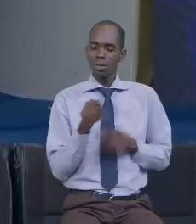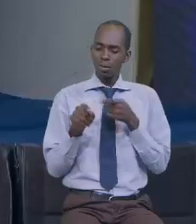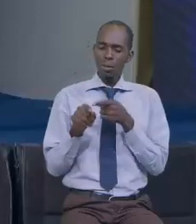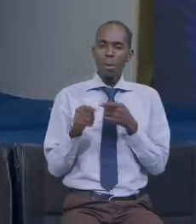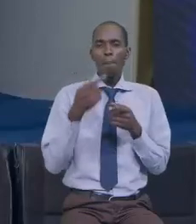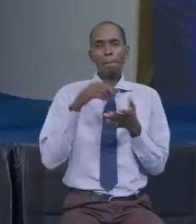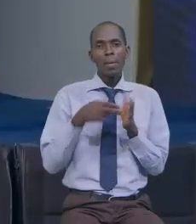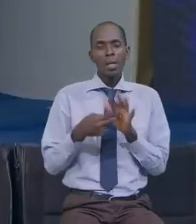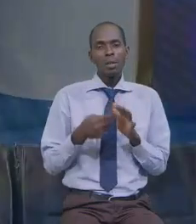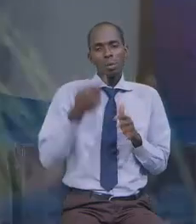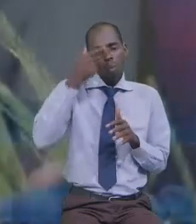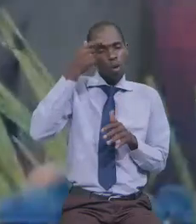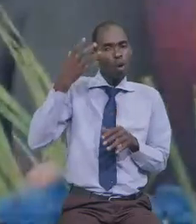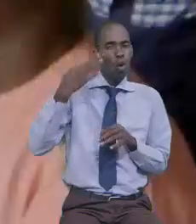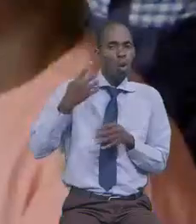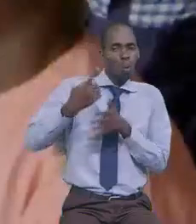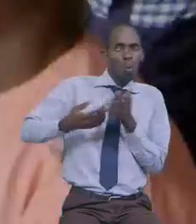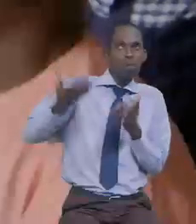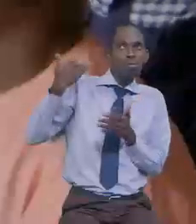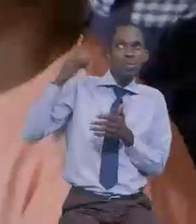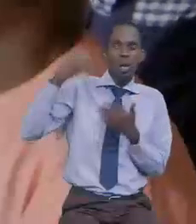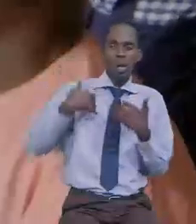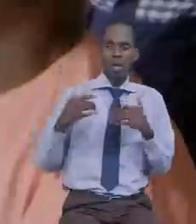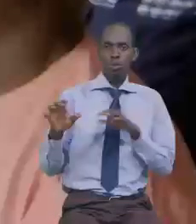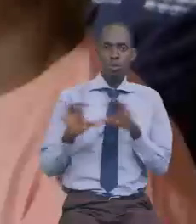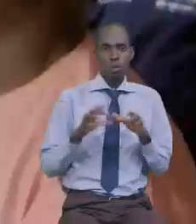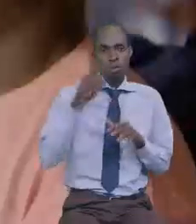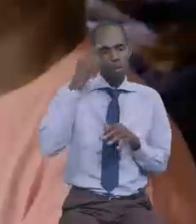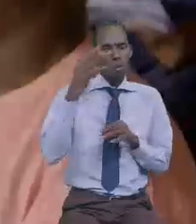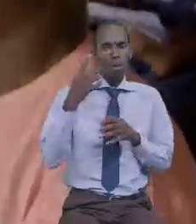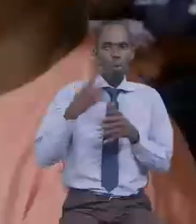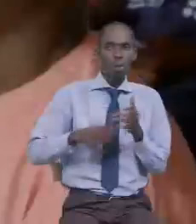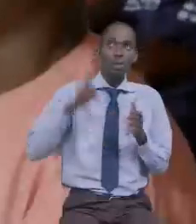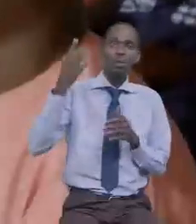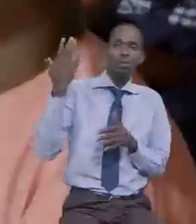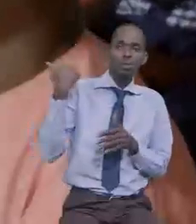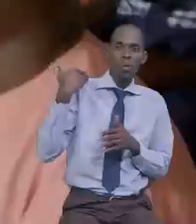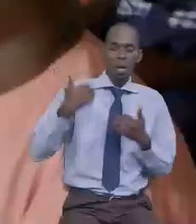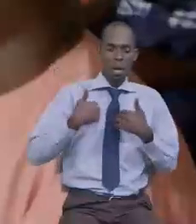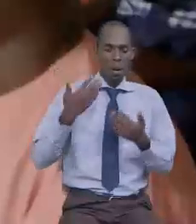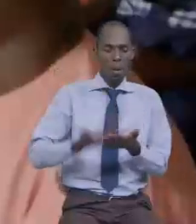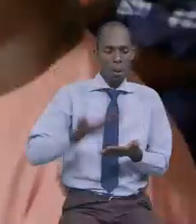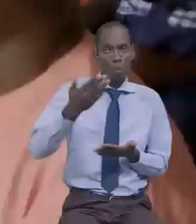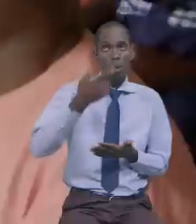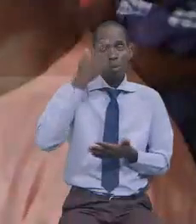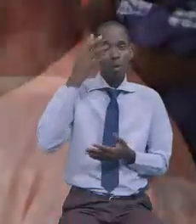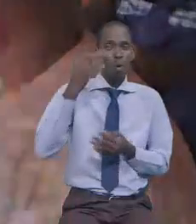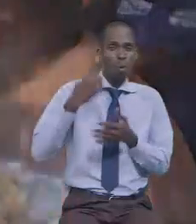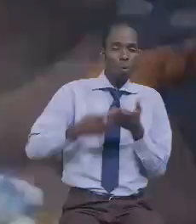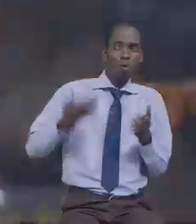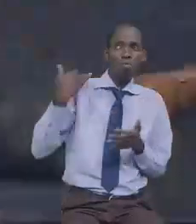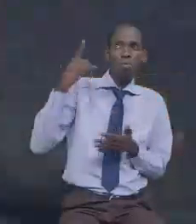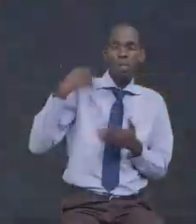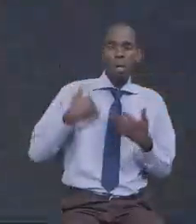what he has done, because of what he has purchased, and because of what he provides, it says, let us, all